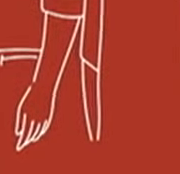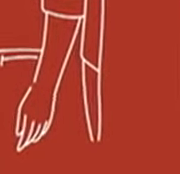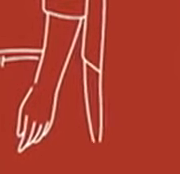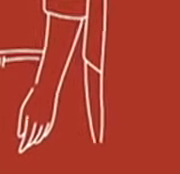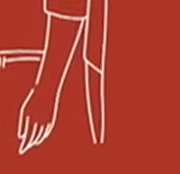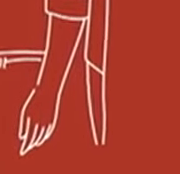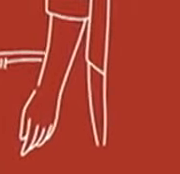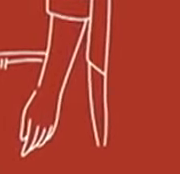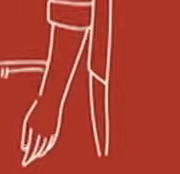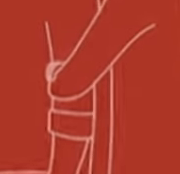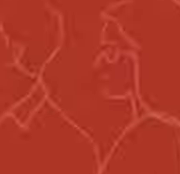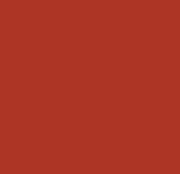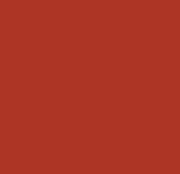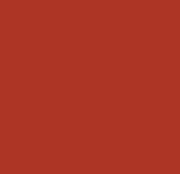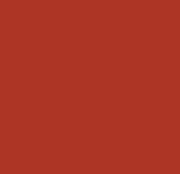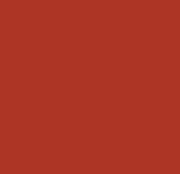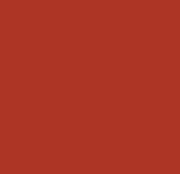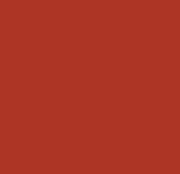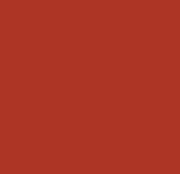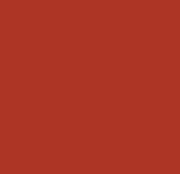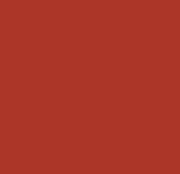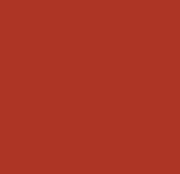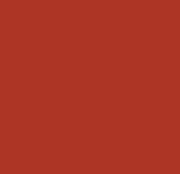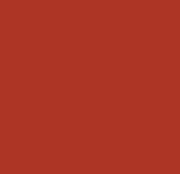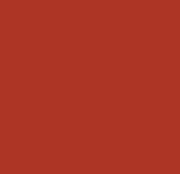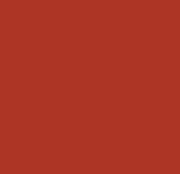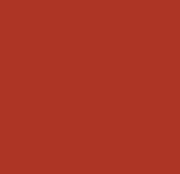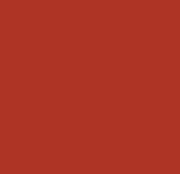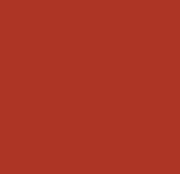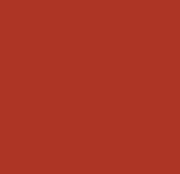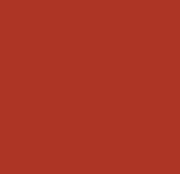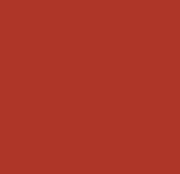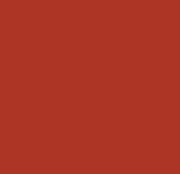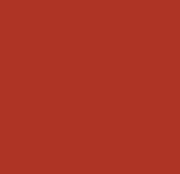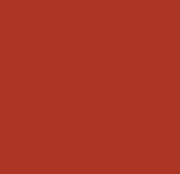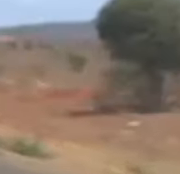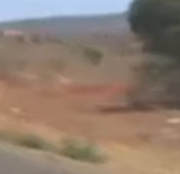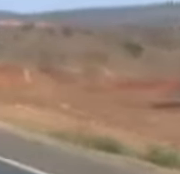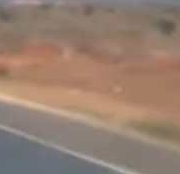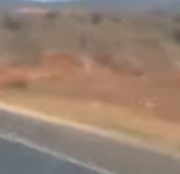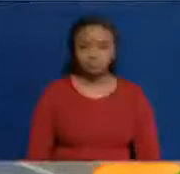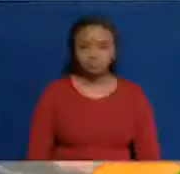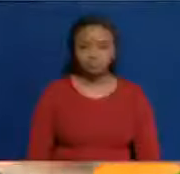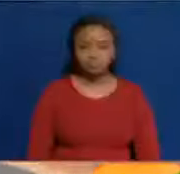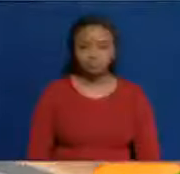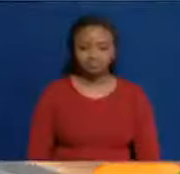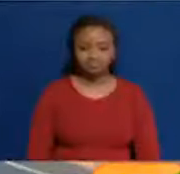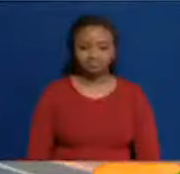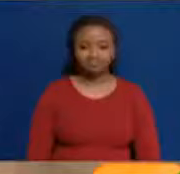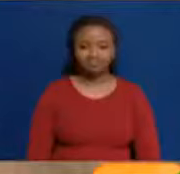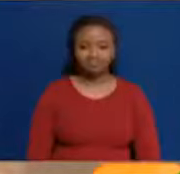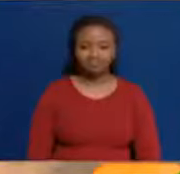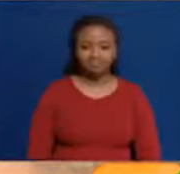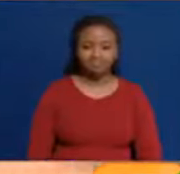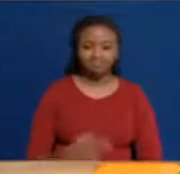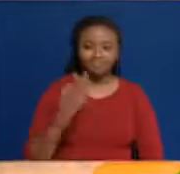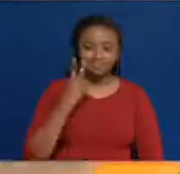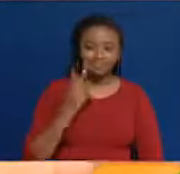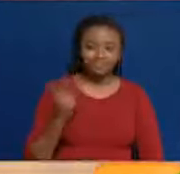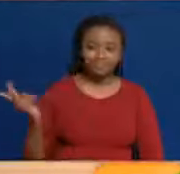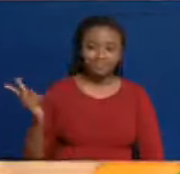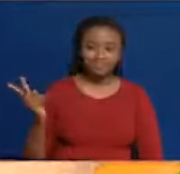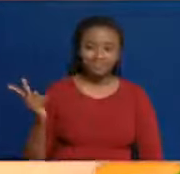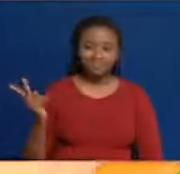and entrepreneurship training. Visit any Equity Bank branch to apply. Vast, dusty